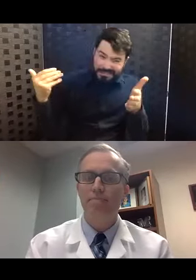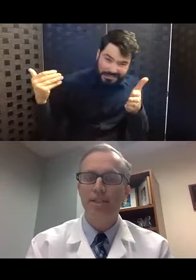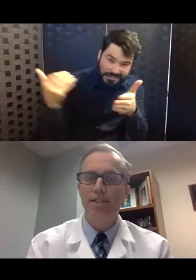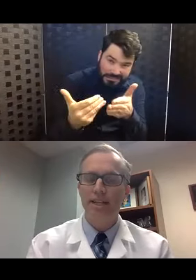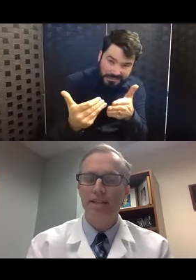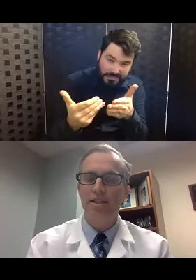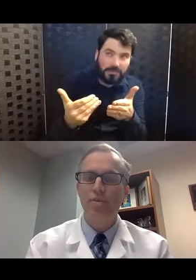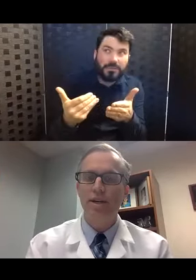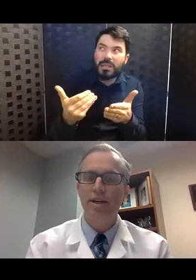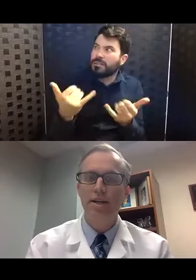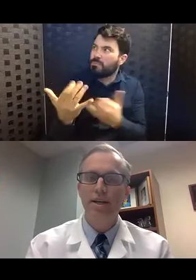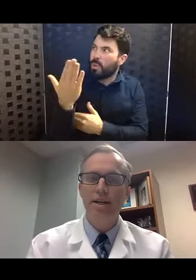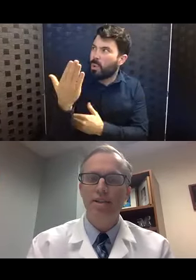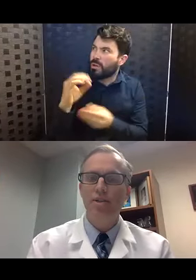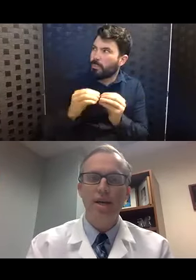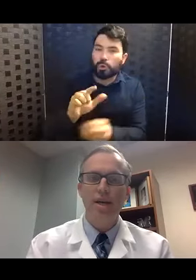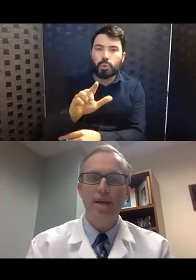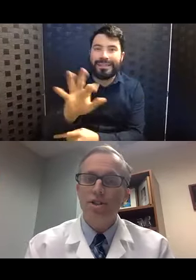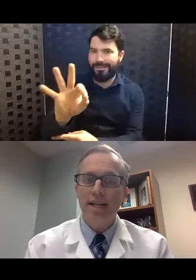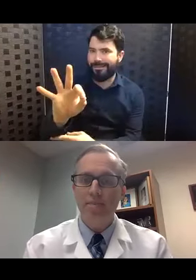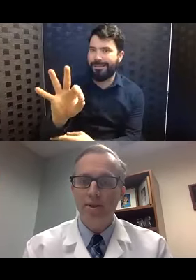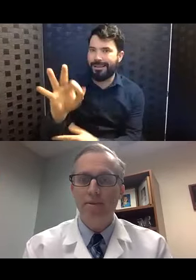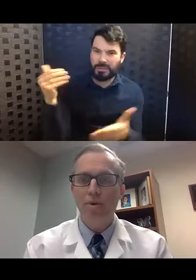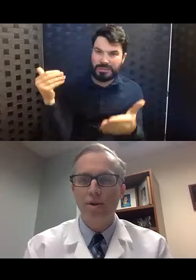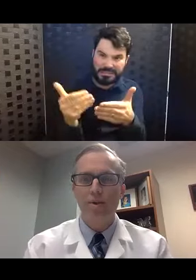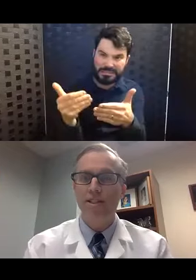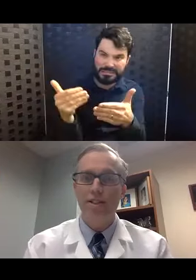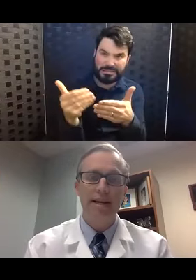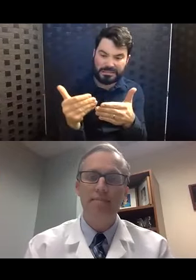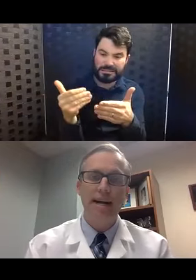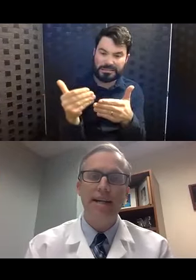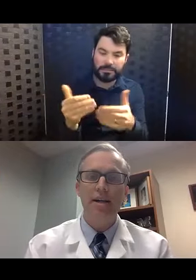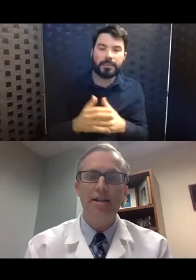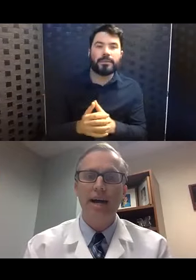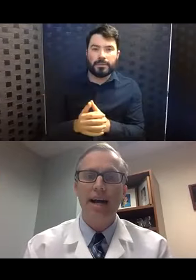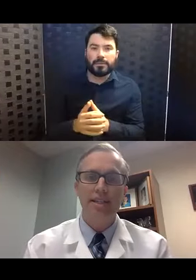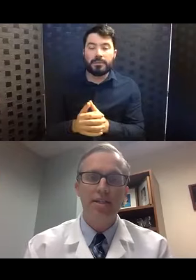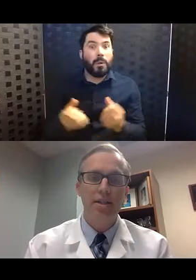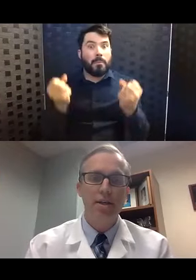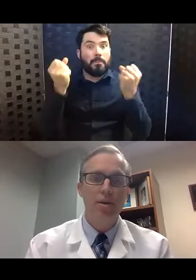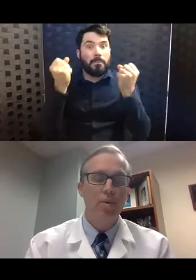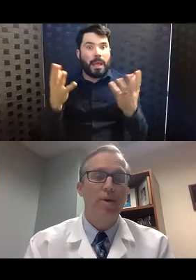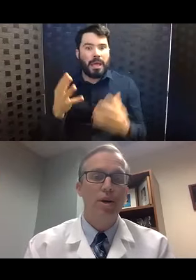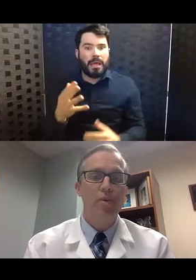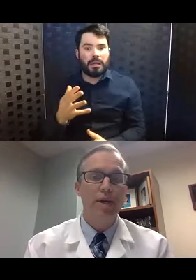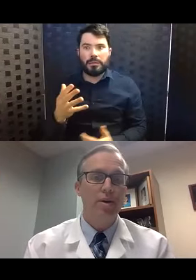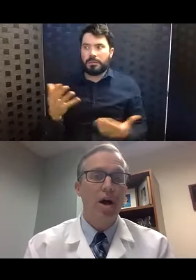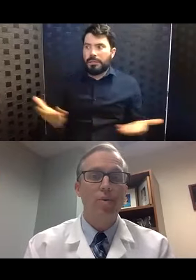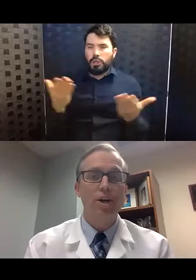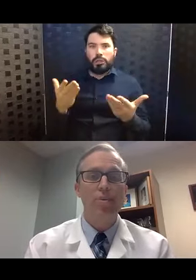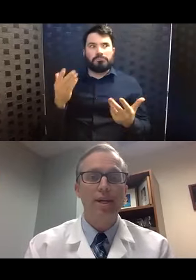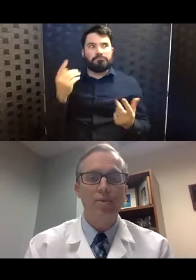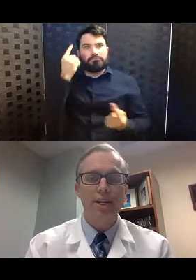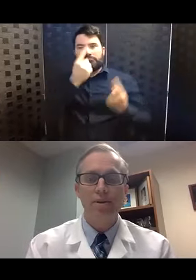29 patients as of this morning. And so the understandable and important question that many colleagues are asking is, when will we or are